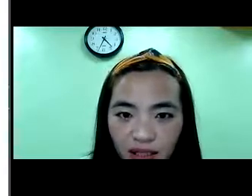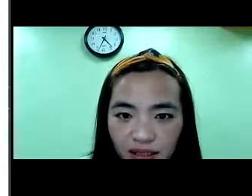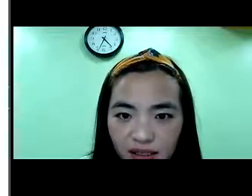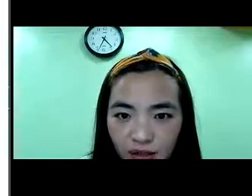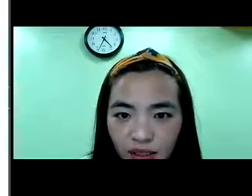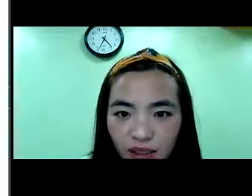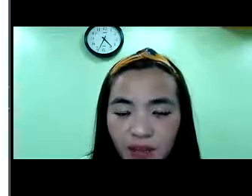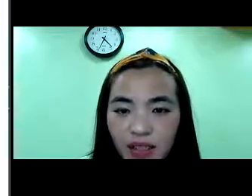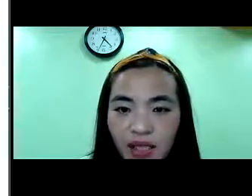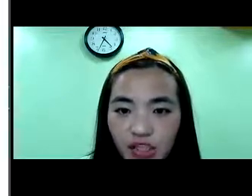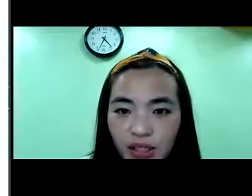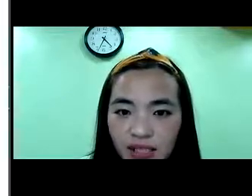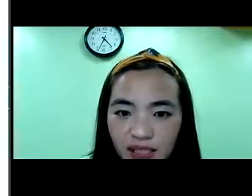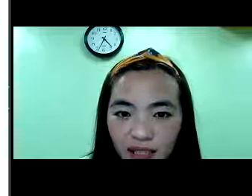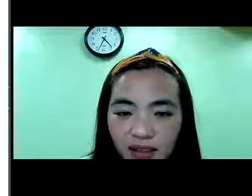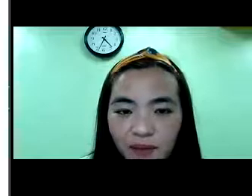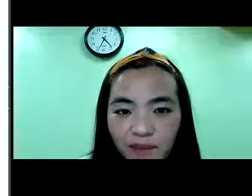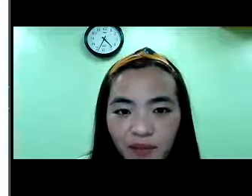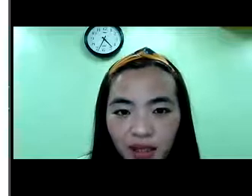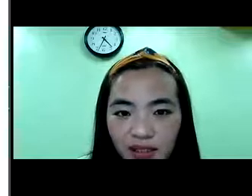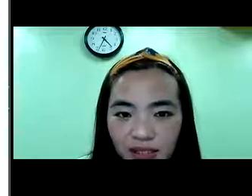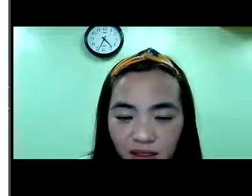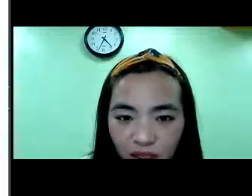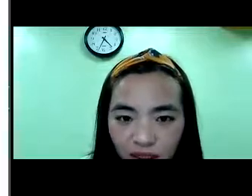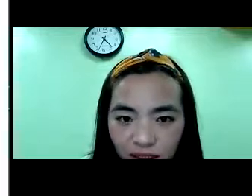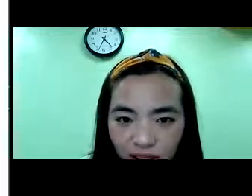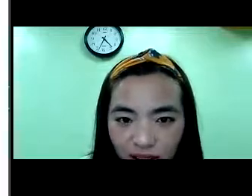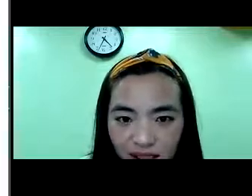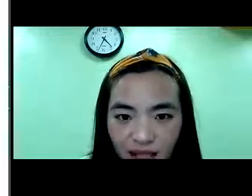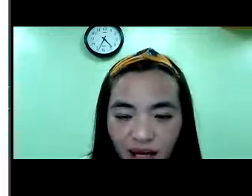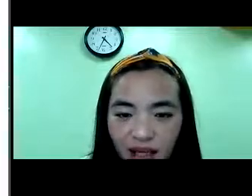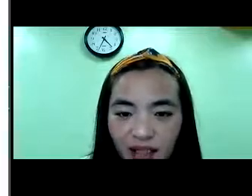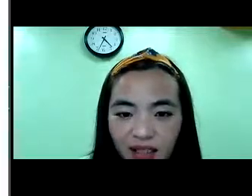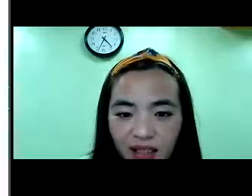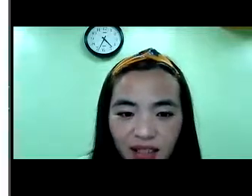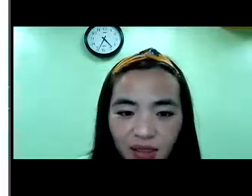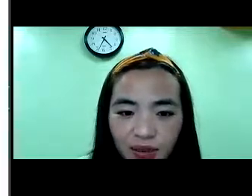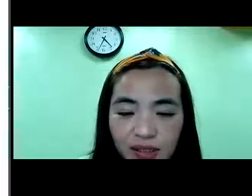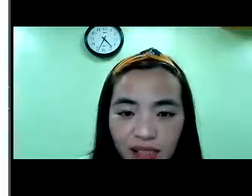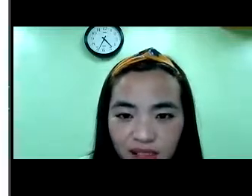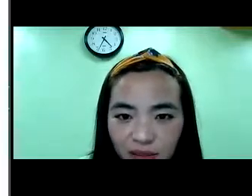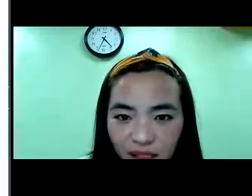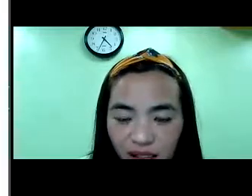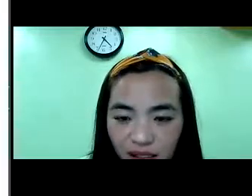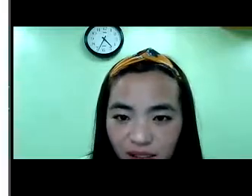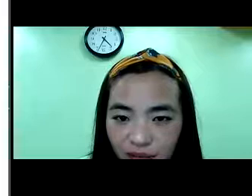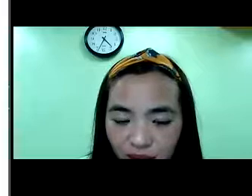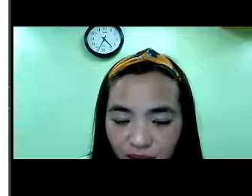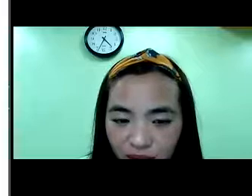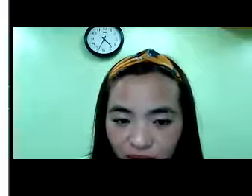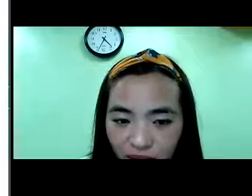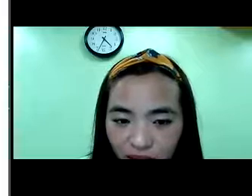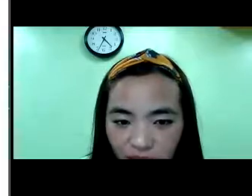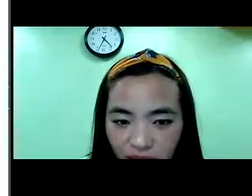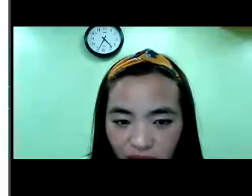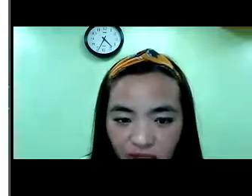title is The Nuclear Predication Engineer, and this is located in STII. Now, since the material is available